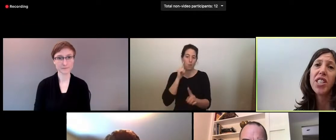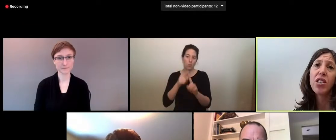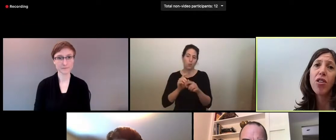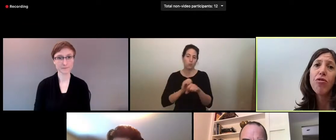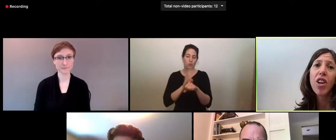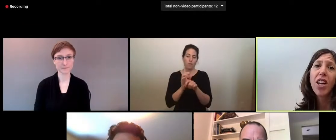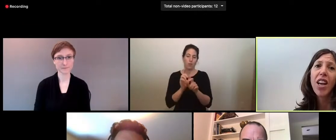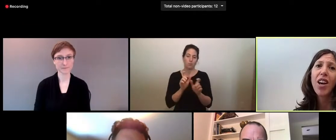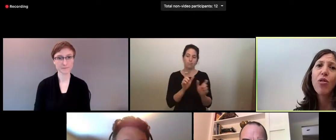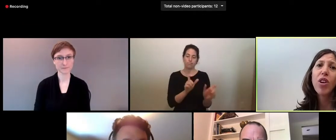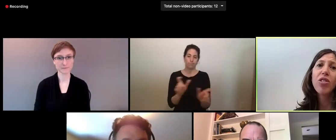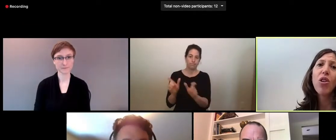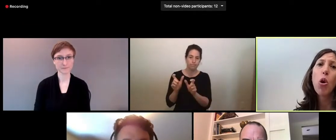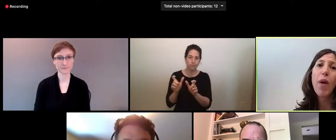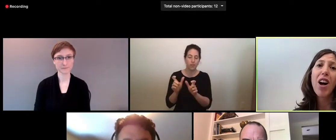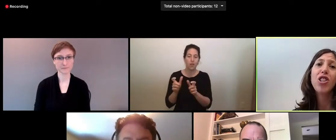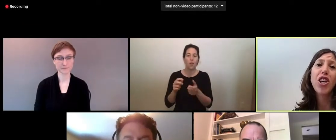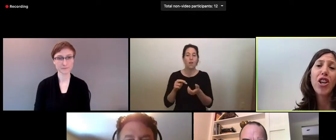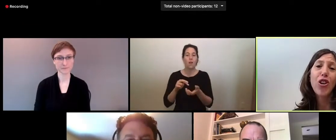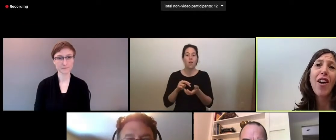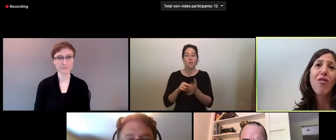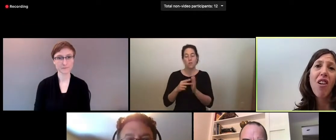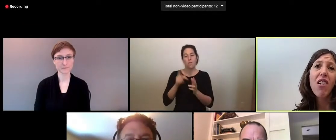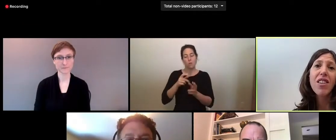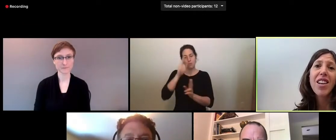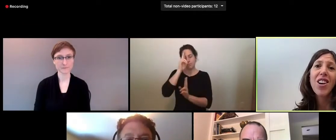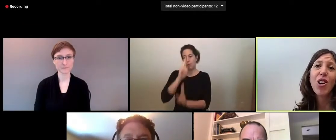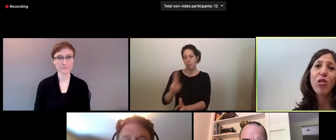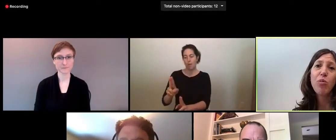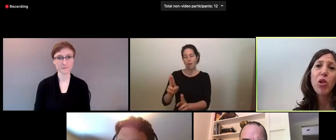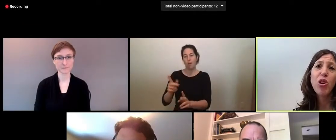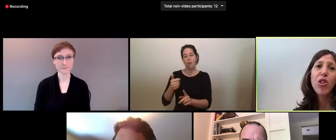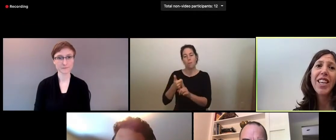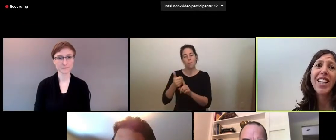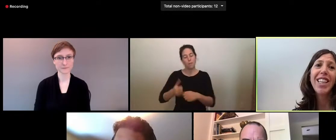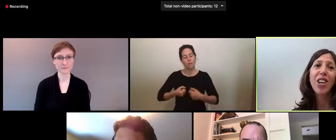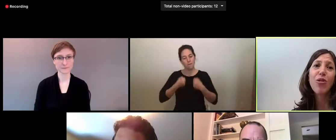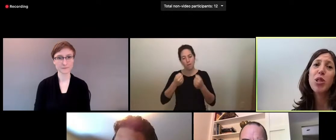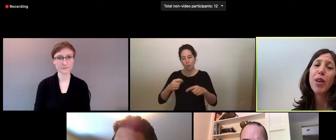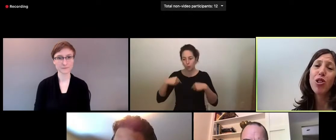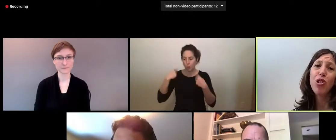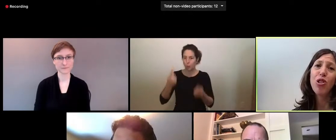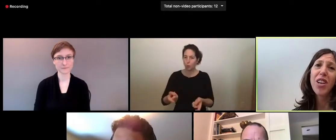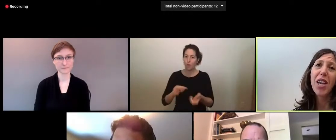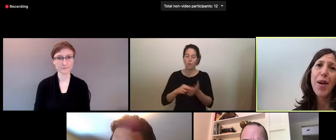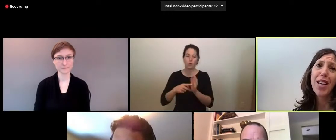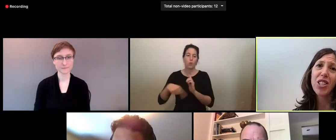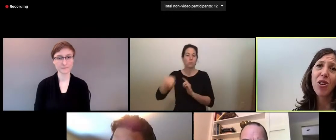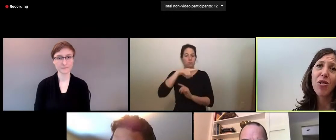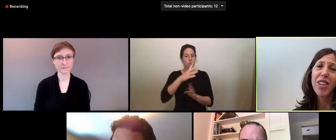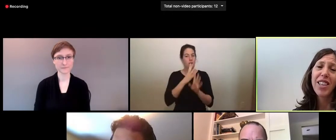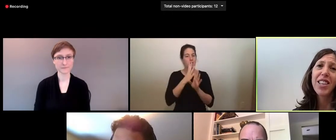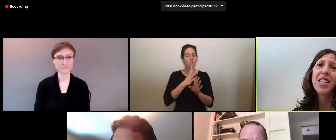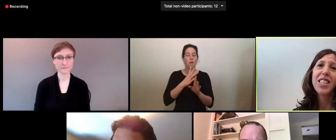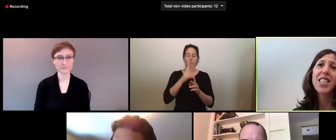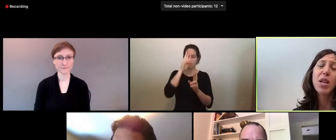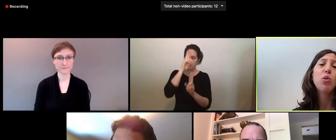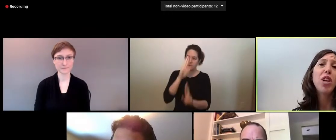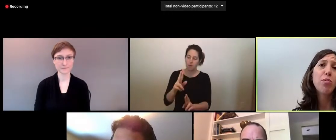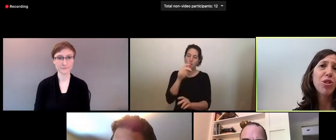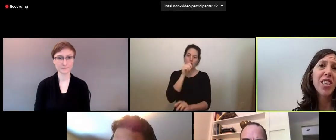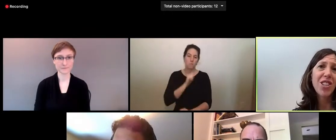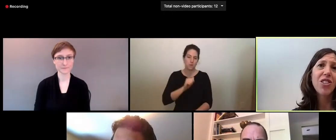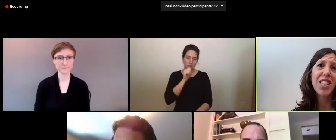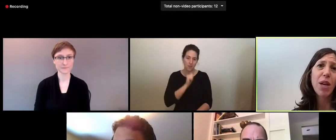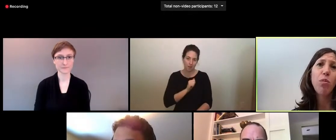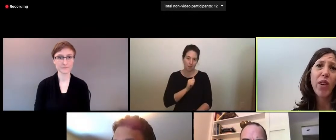la COVID-19. Rendons hommage à leur effort en demeure des clients respectueux et patients. Ça, c'est